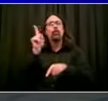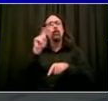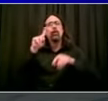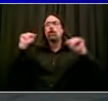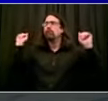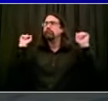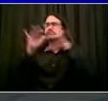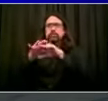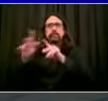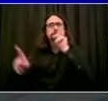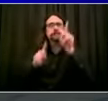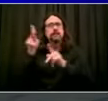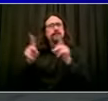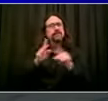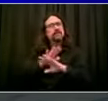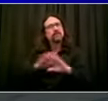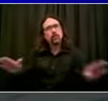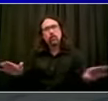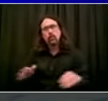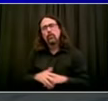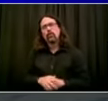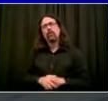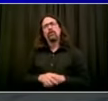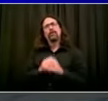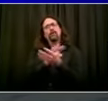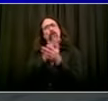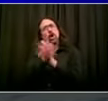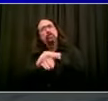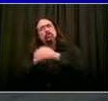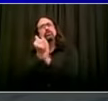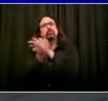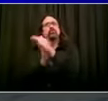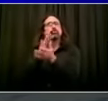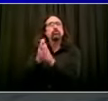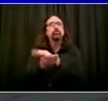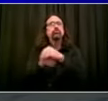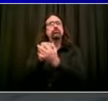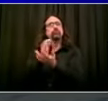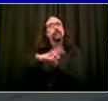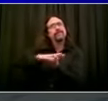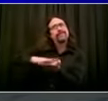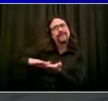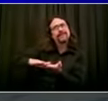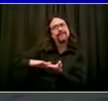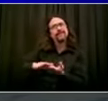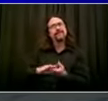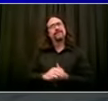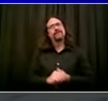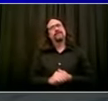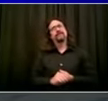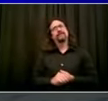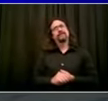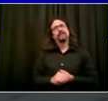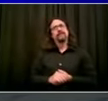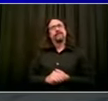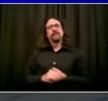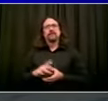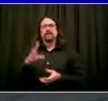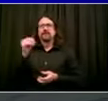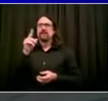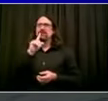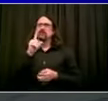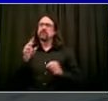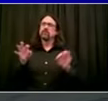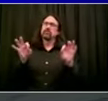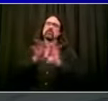9 zip codes and literally everywhere else in the city. So I want to redouble our efforts to get people tested. More and more free testing has been made available all